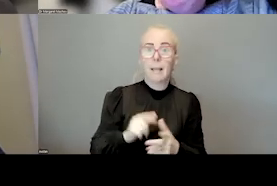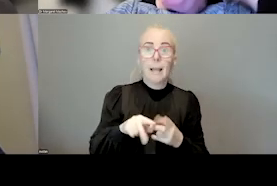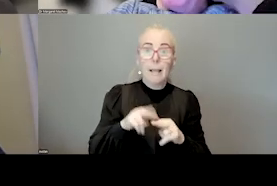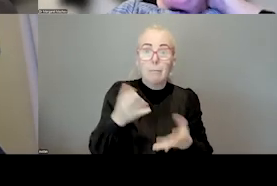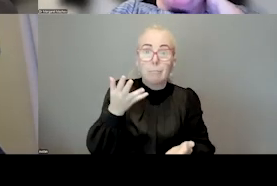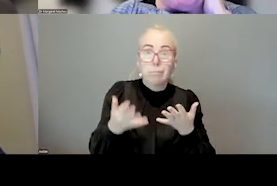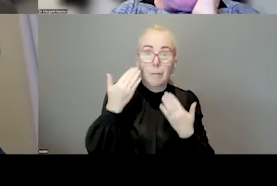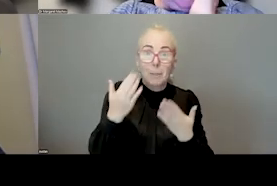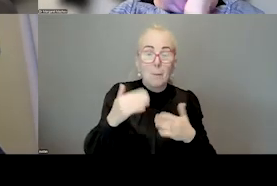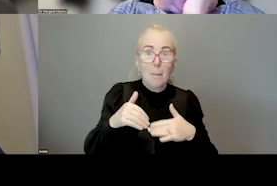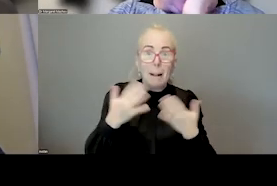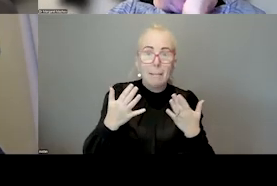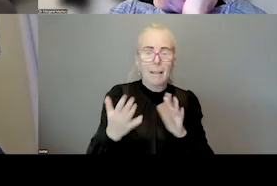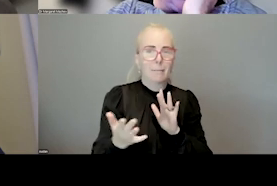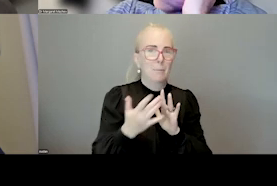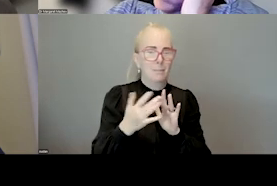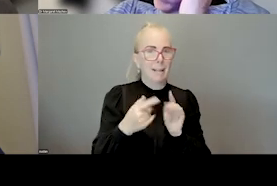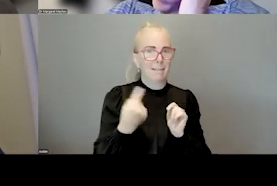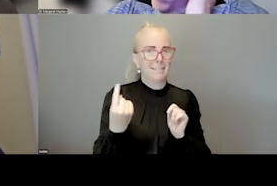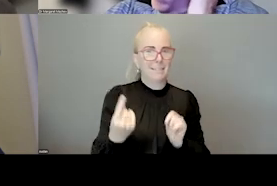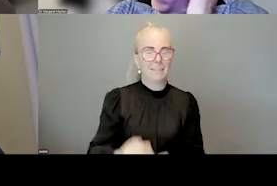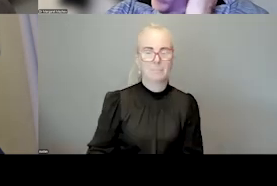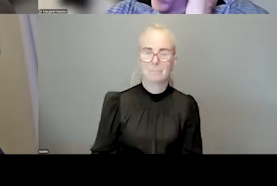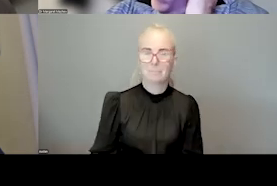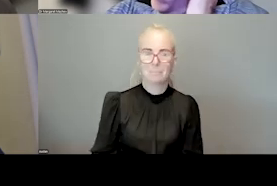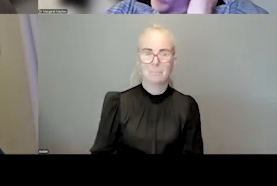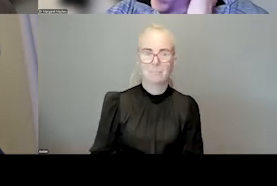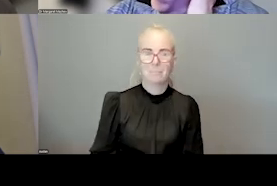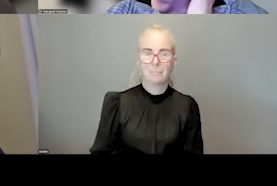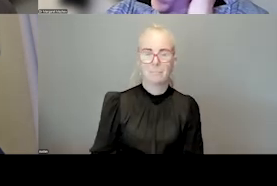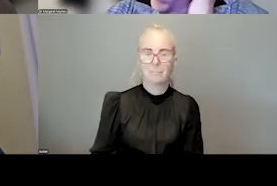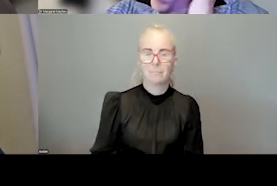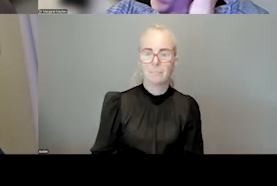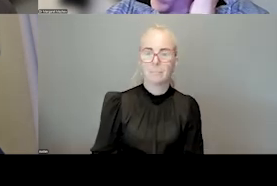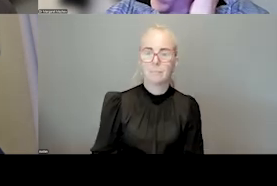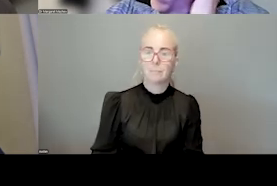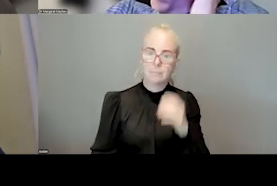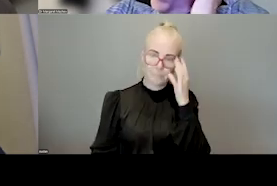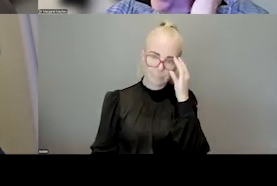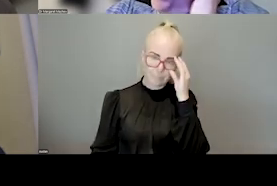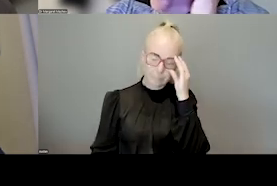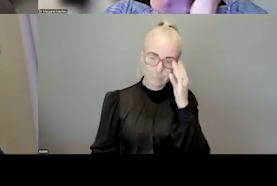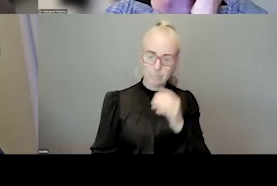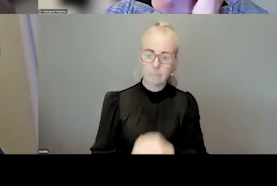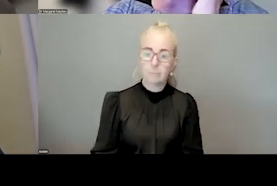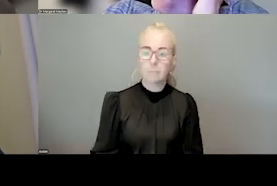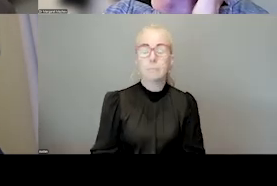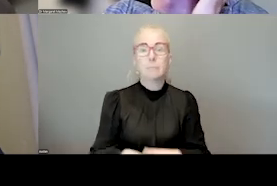see. yeah. Yep. If Yep. it's easier to you to just register again and be like, I don't